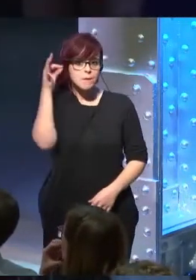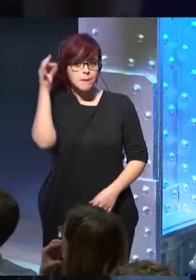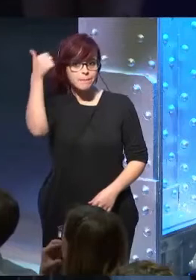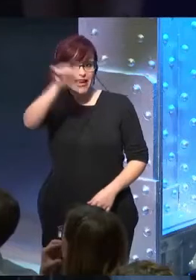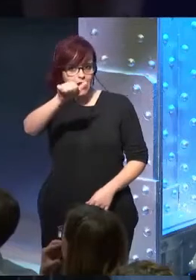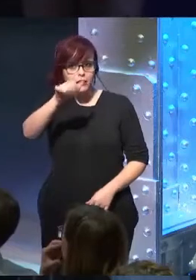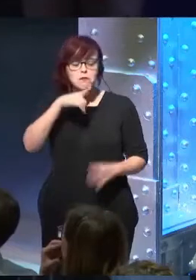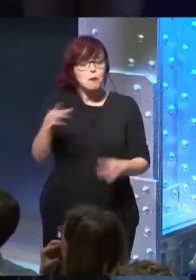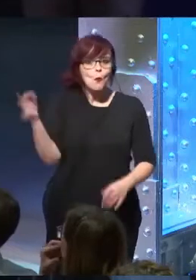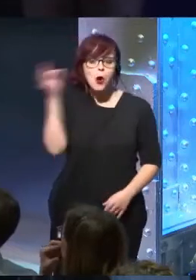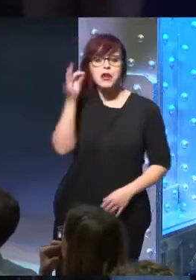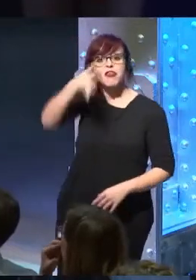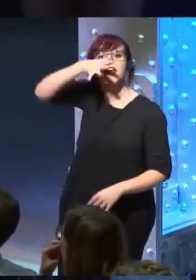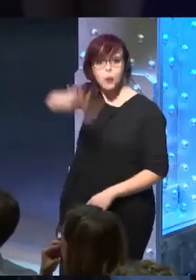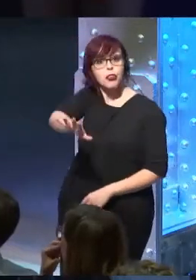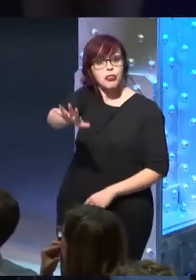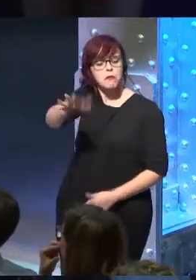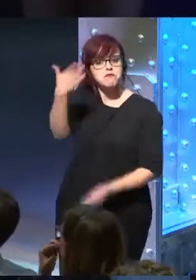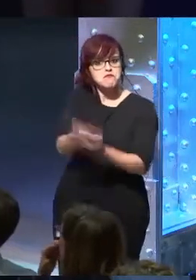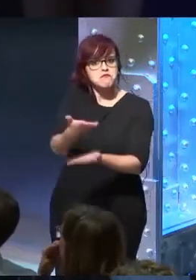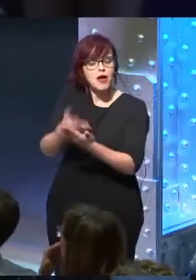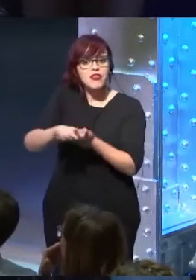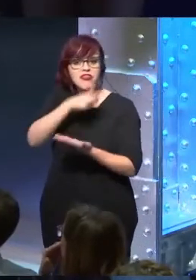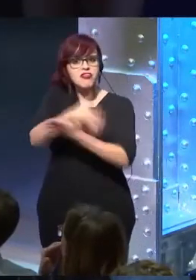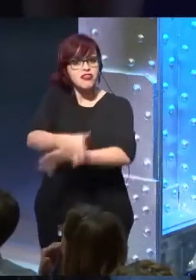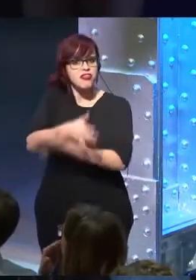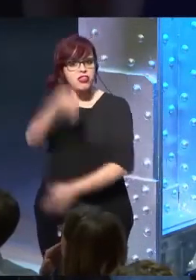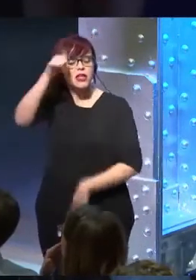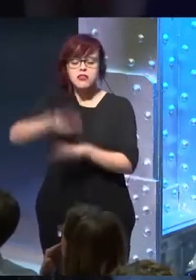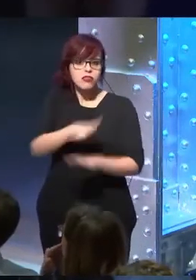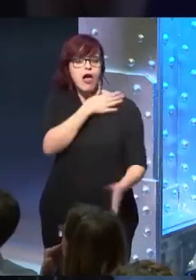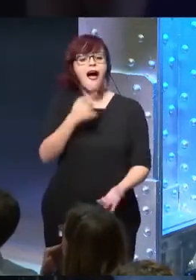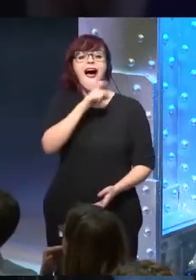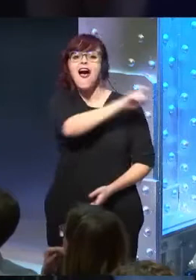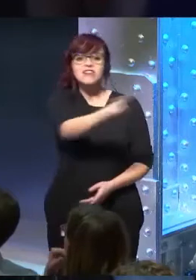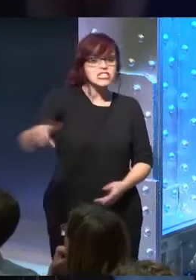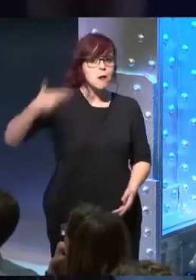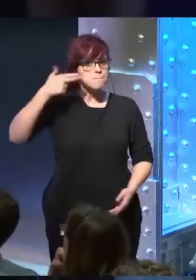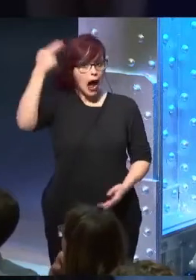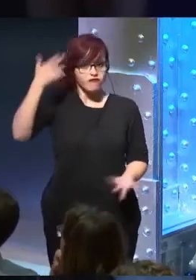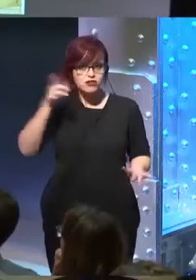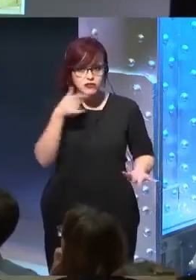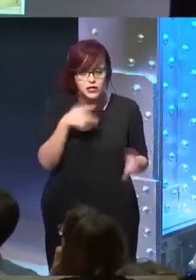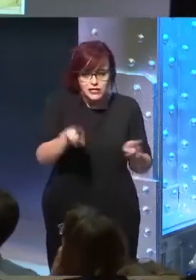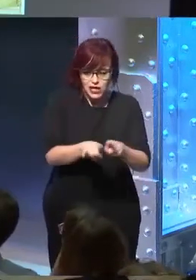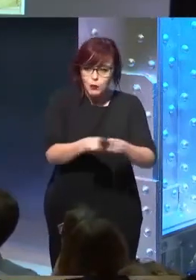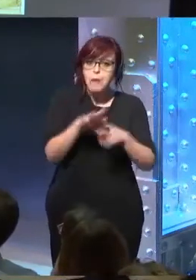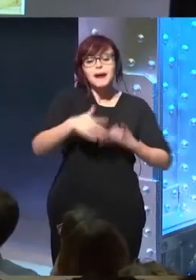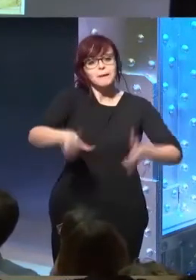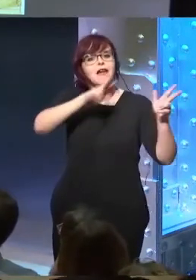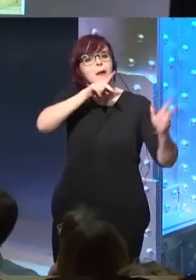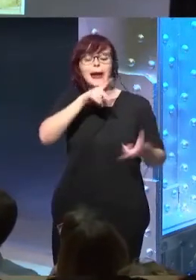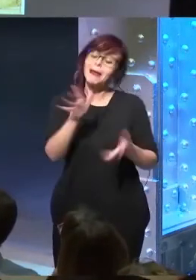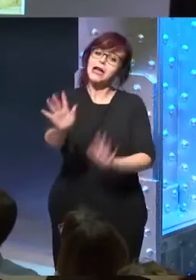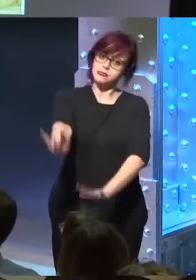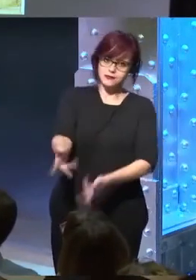and announce her own suicide. Or that's what Roman writers claimed. And here you